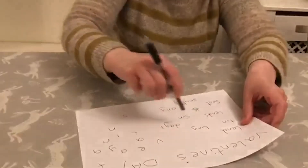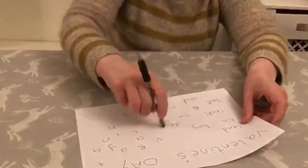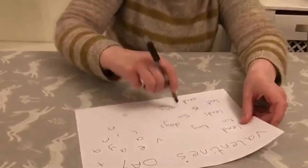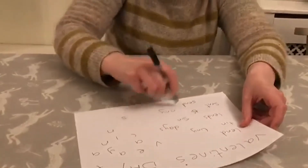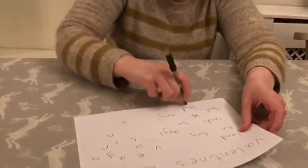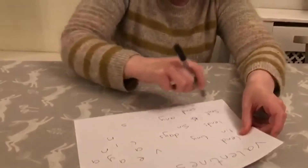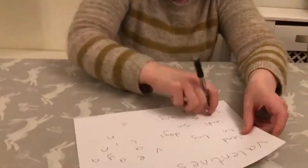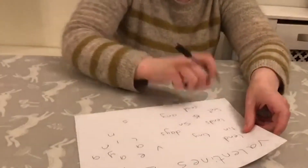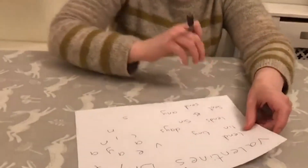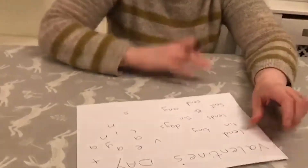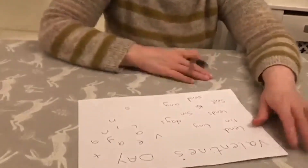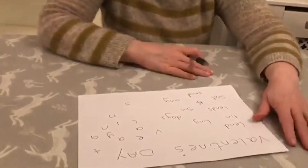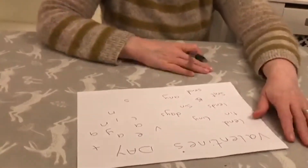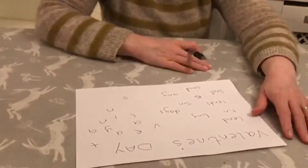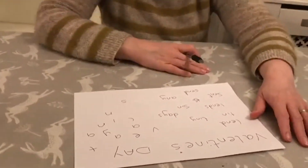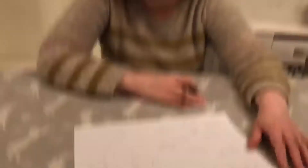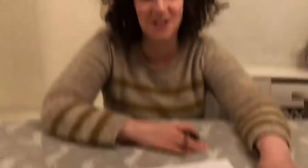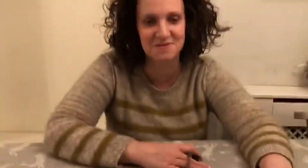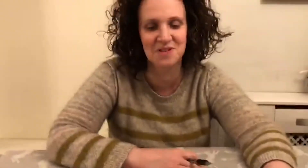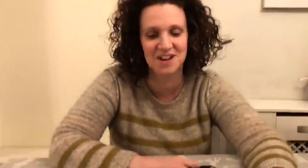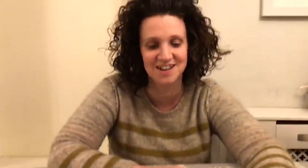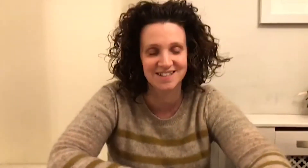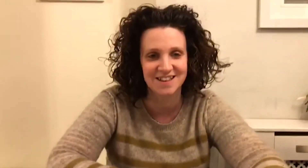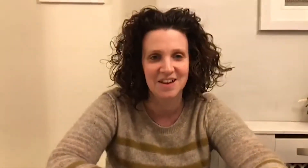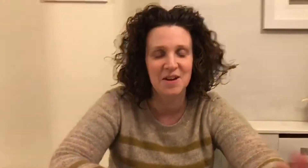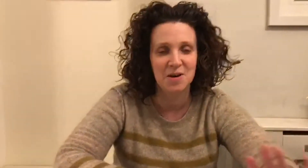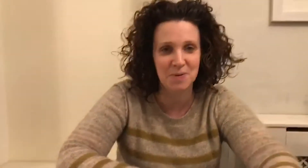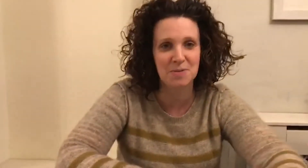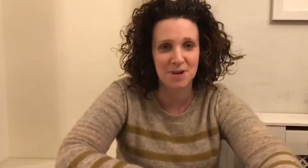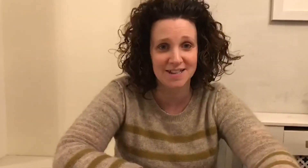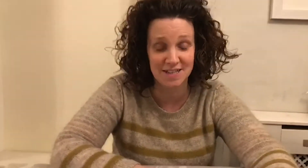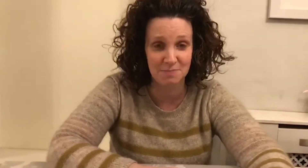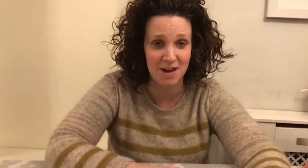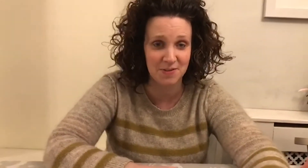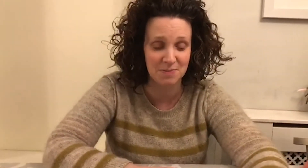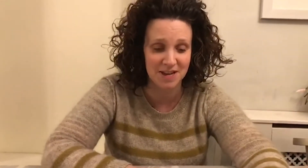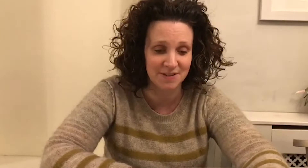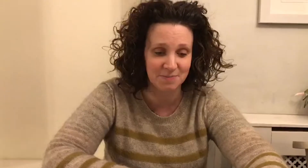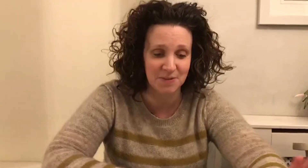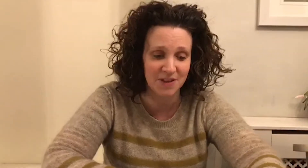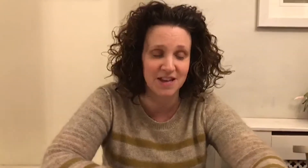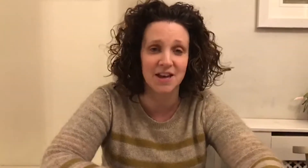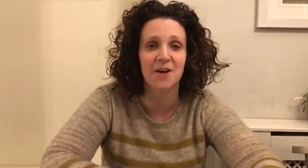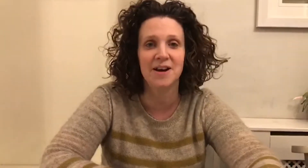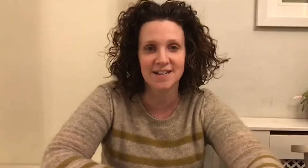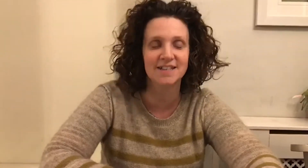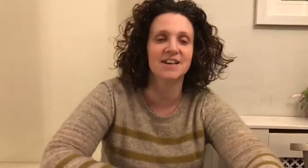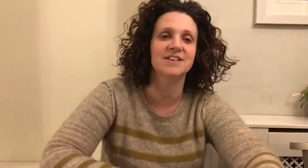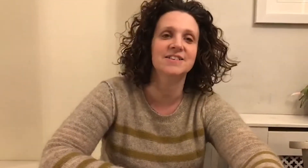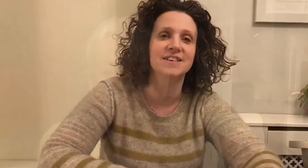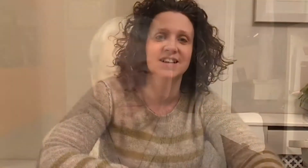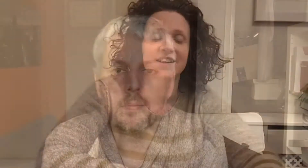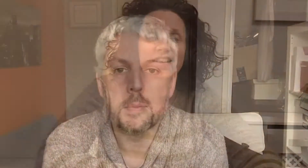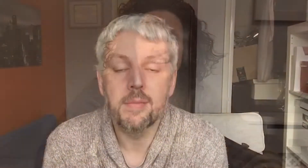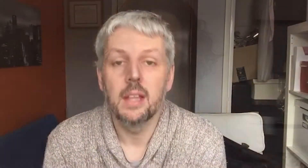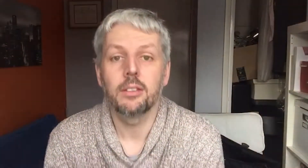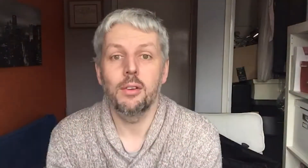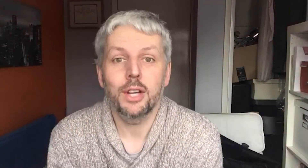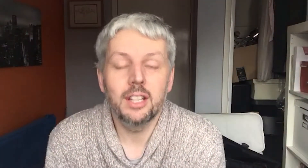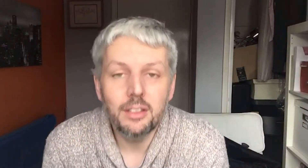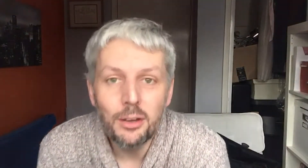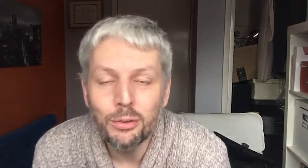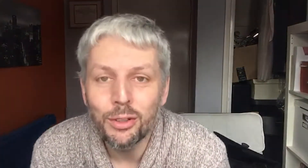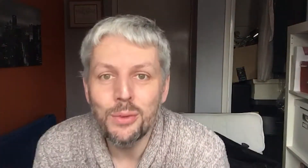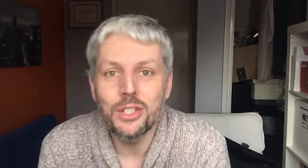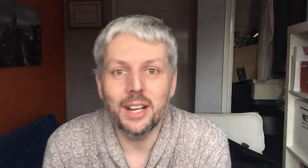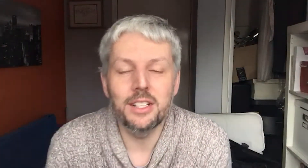4, 5, 6, 7, 8, 9. 9 words. I bet Matt did better than me, but there you go. I had to go. So